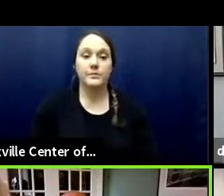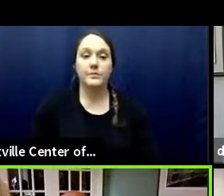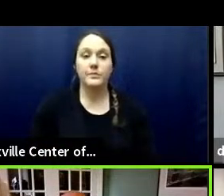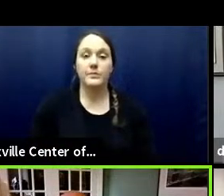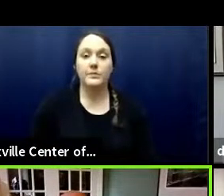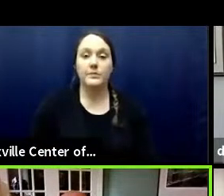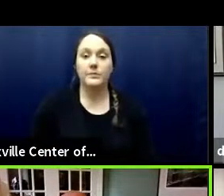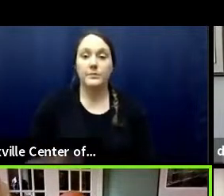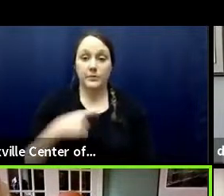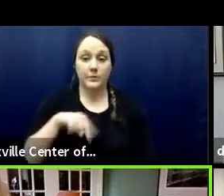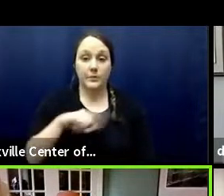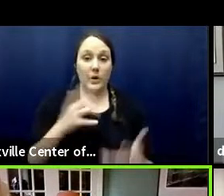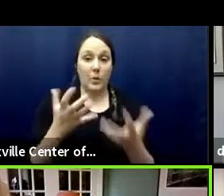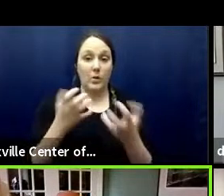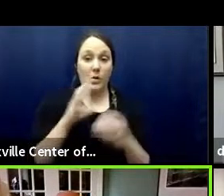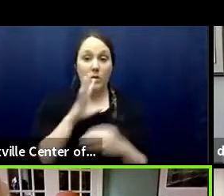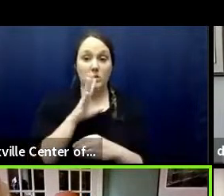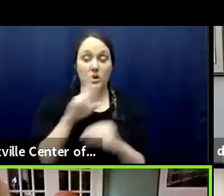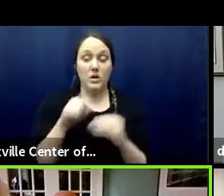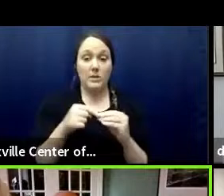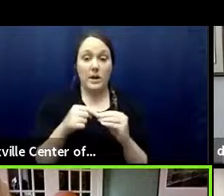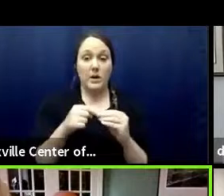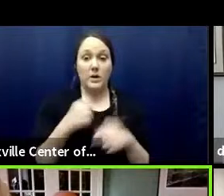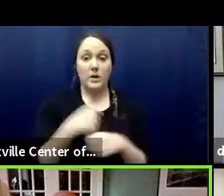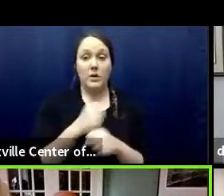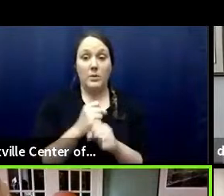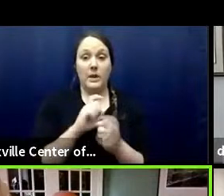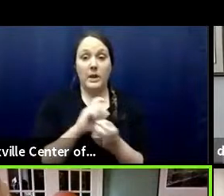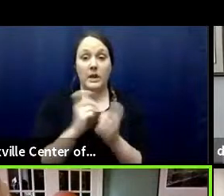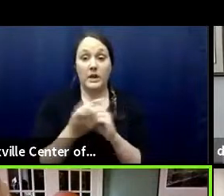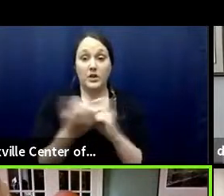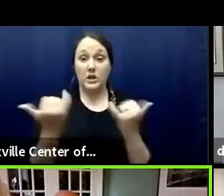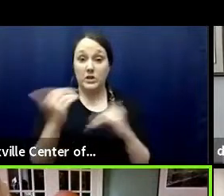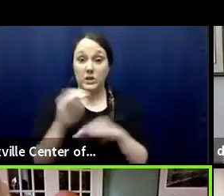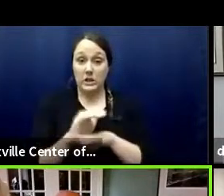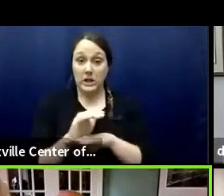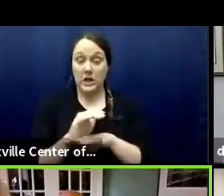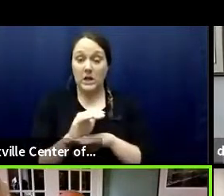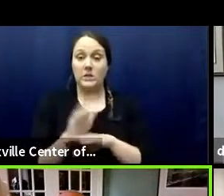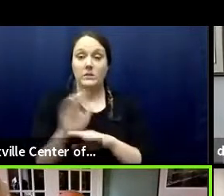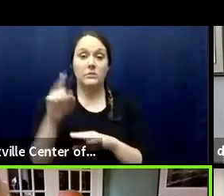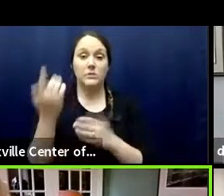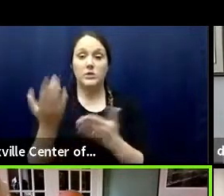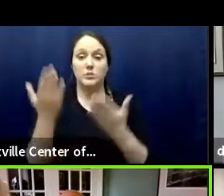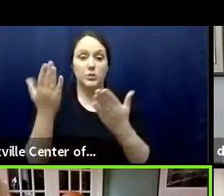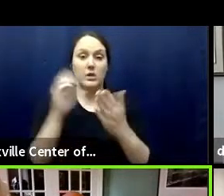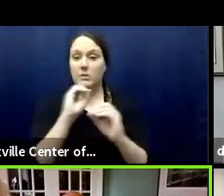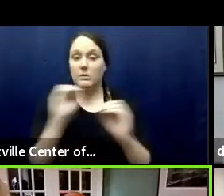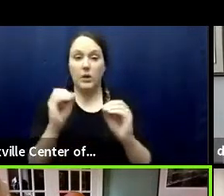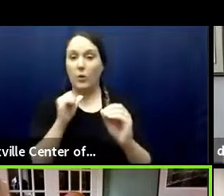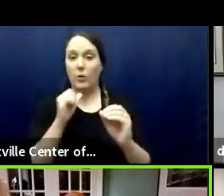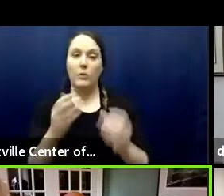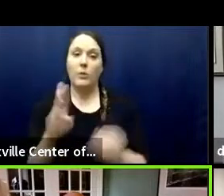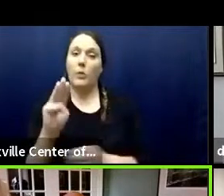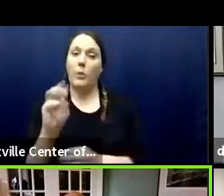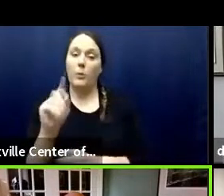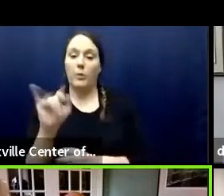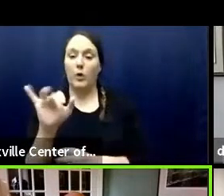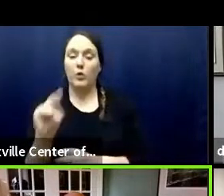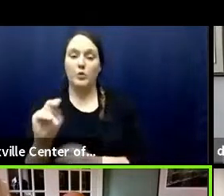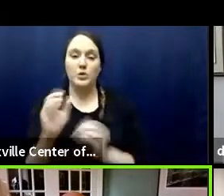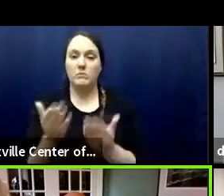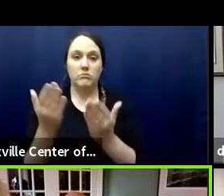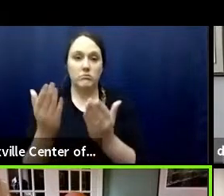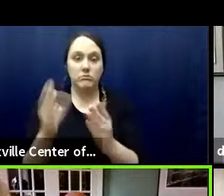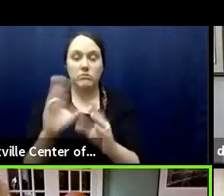Do we want to talk about making a change tonight? Just bring it up, I'm not making a motion at this point,